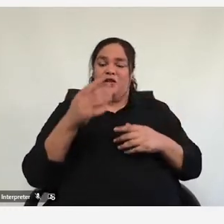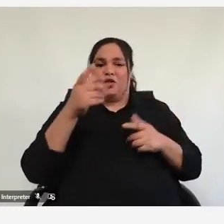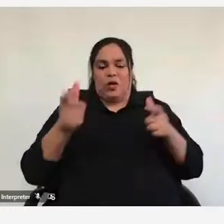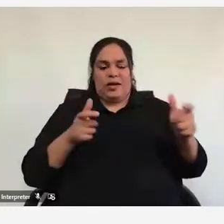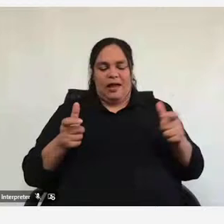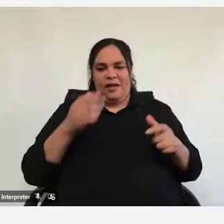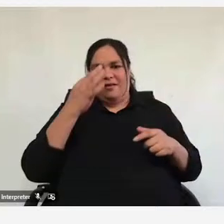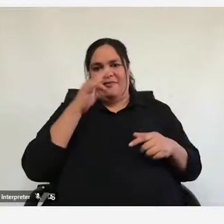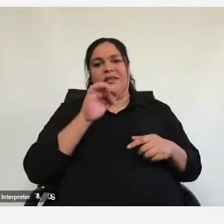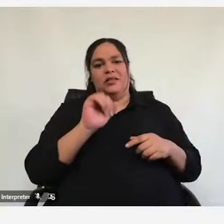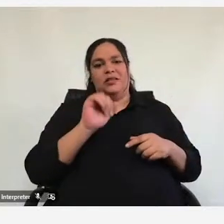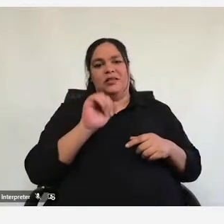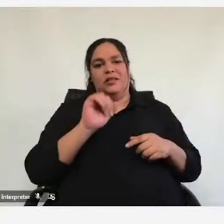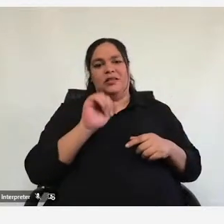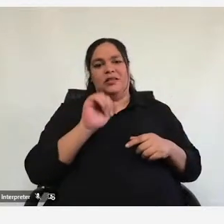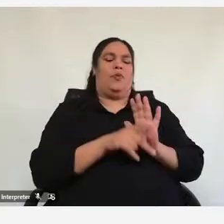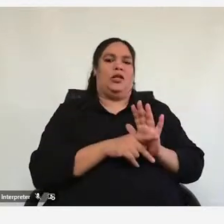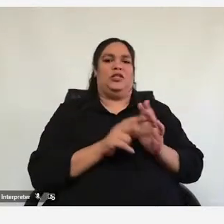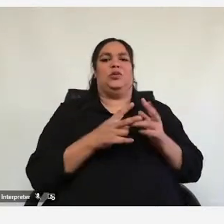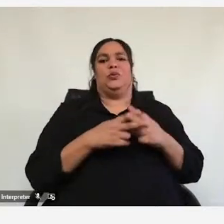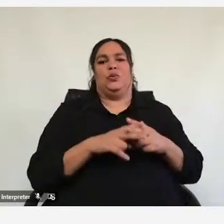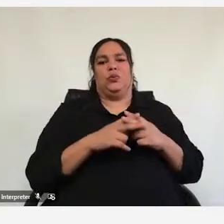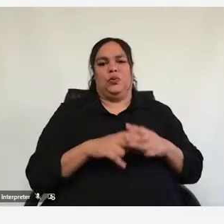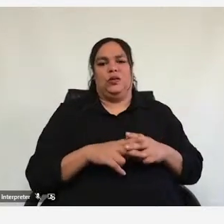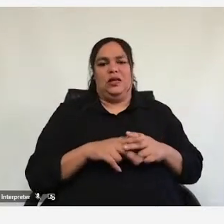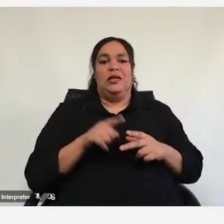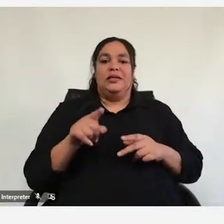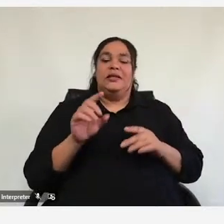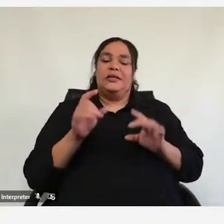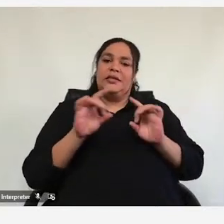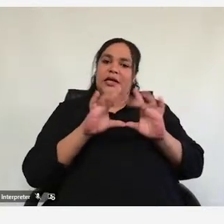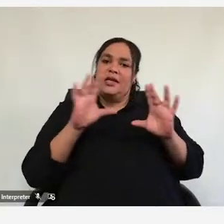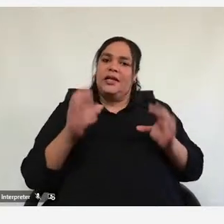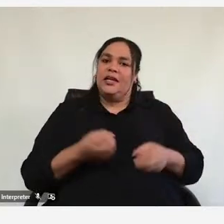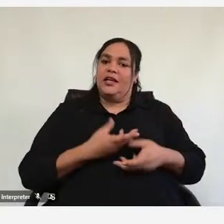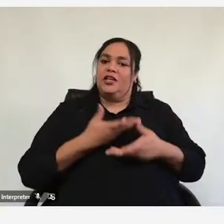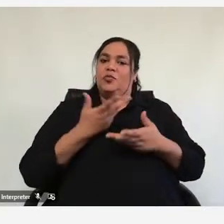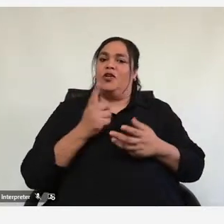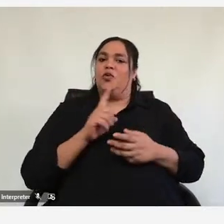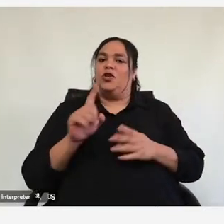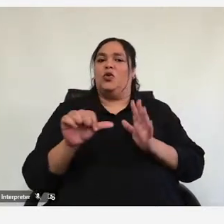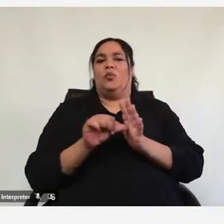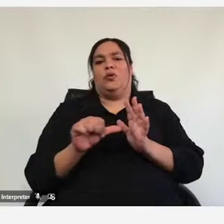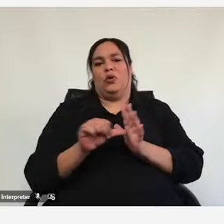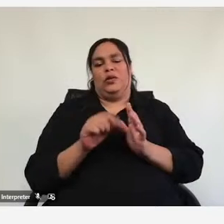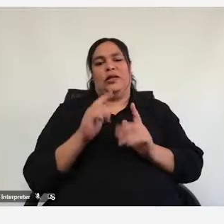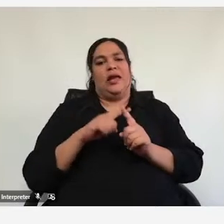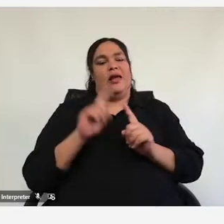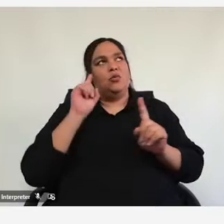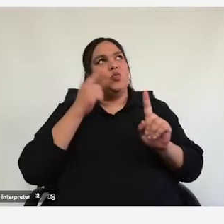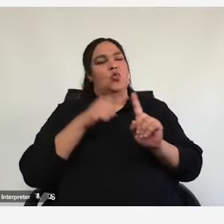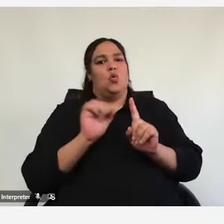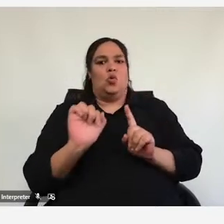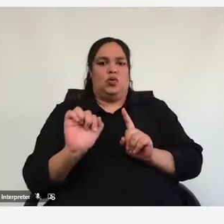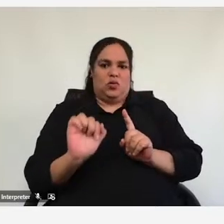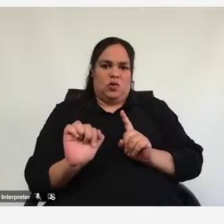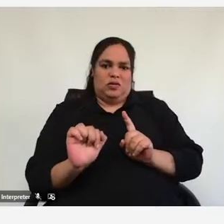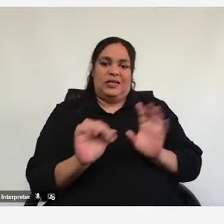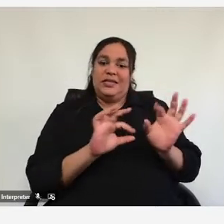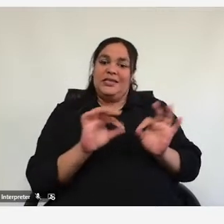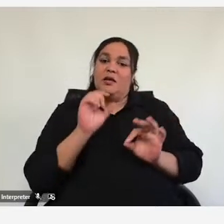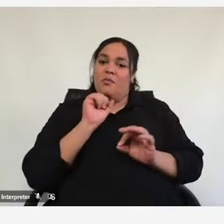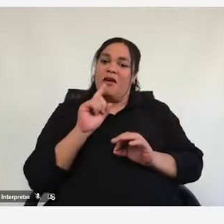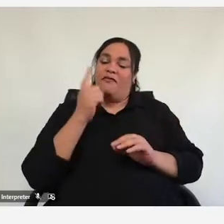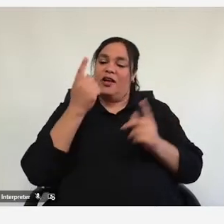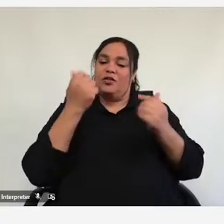most significant policy instrument. It is a clear expression of its priorities and goals. This is the first